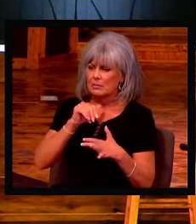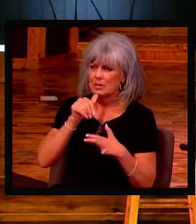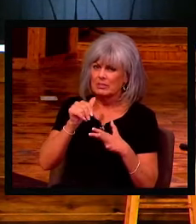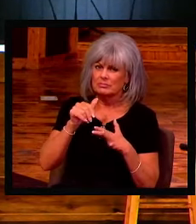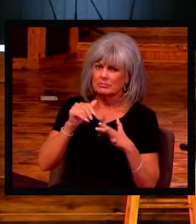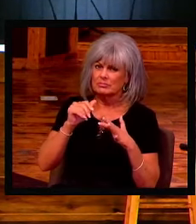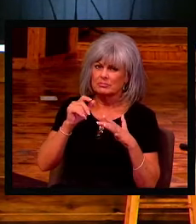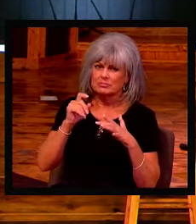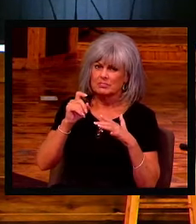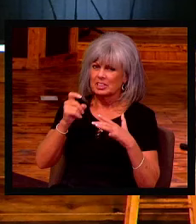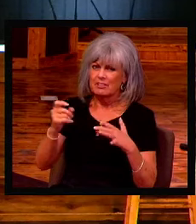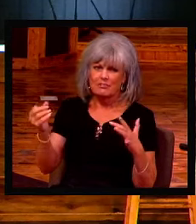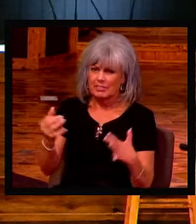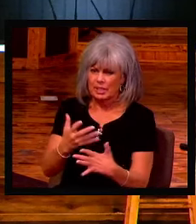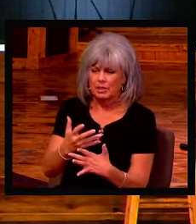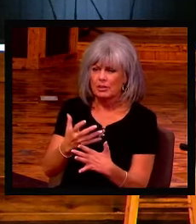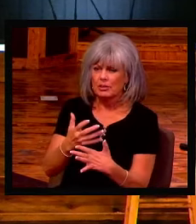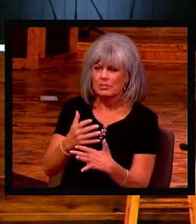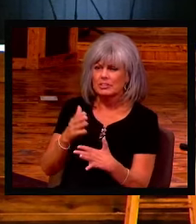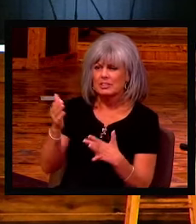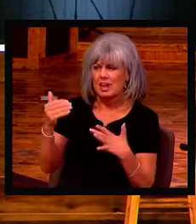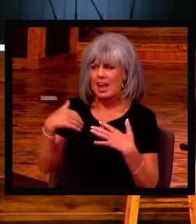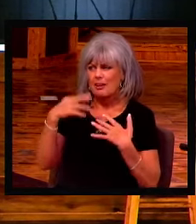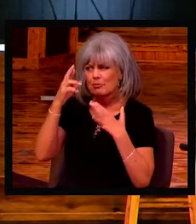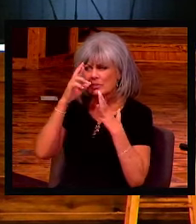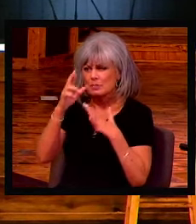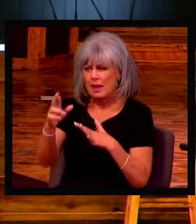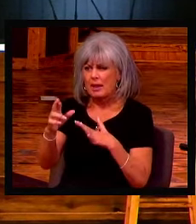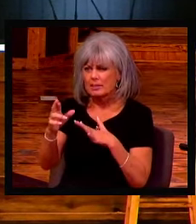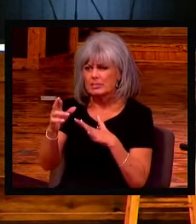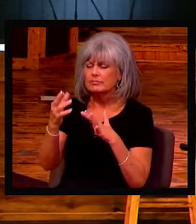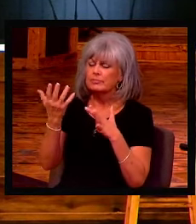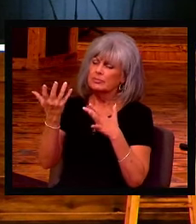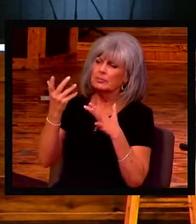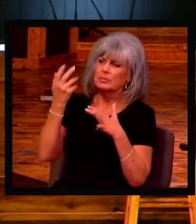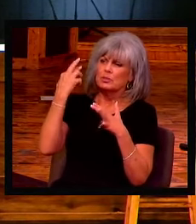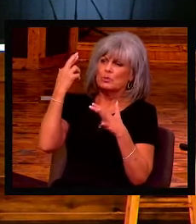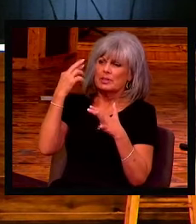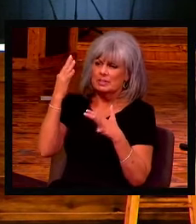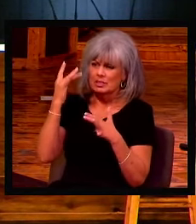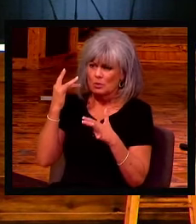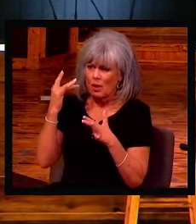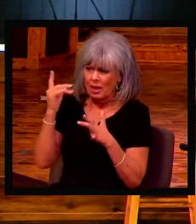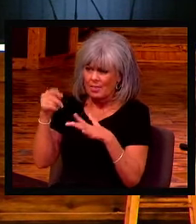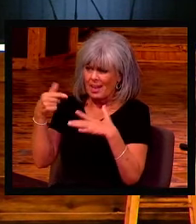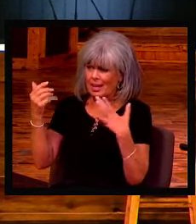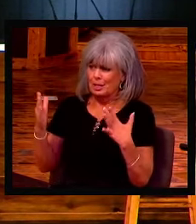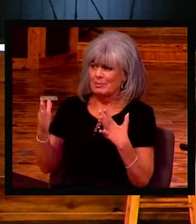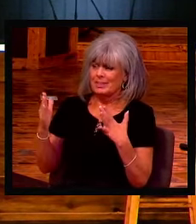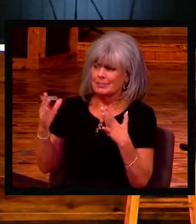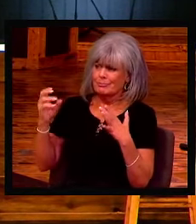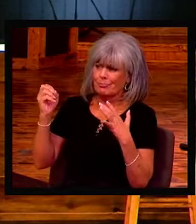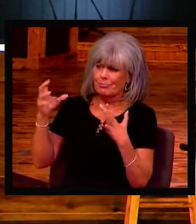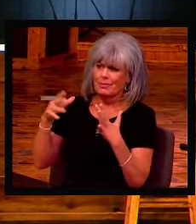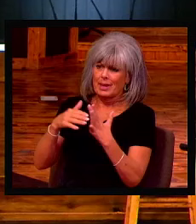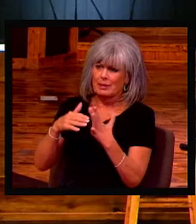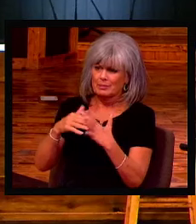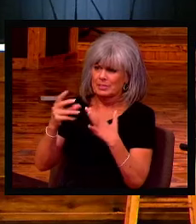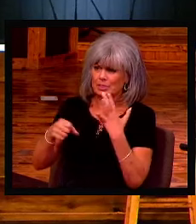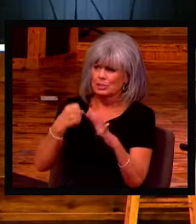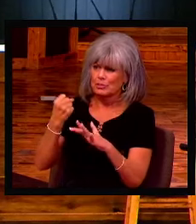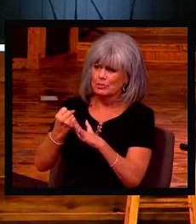trying to actually show everybody to have respect and reverence, because there's a reason why the enemy's thousands of years old, not giving him any